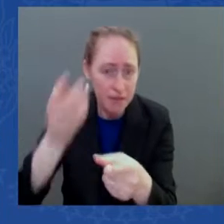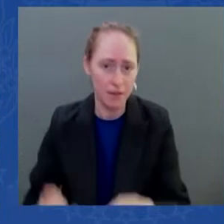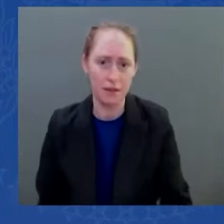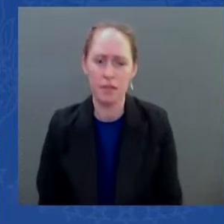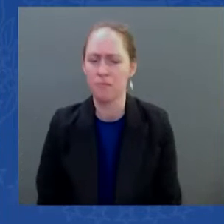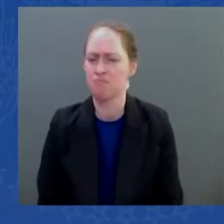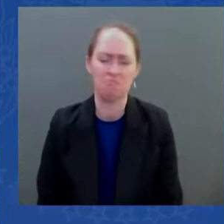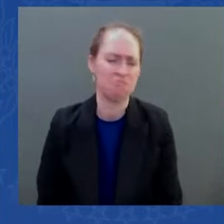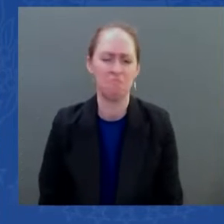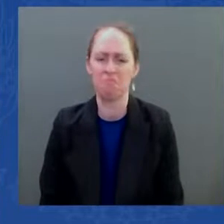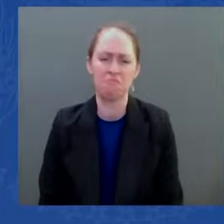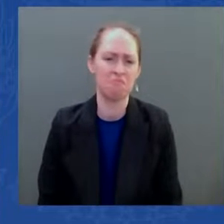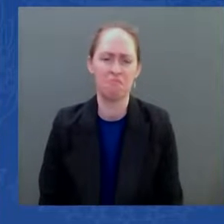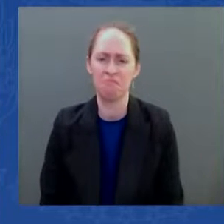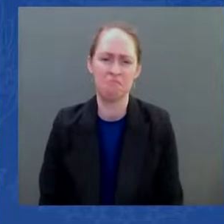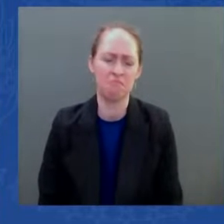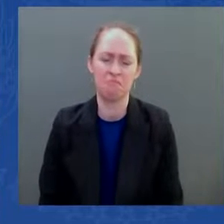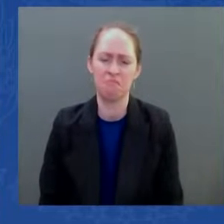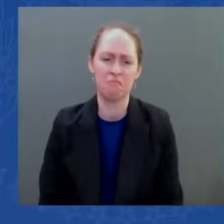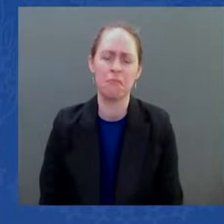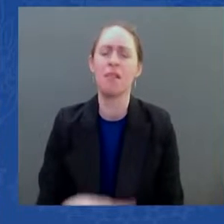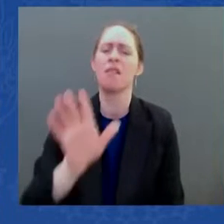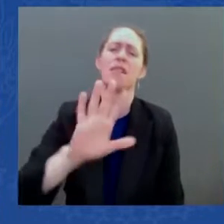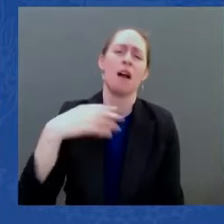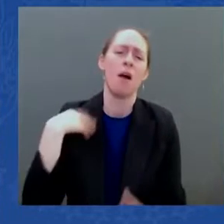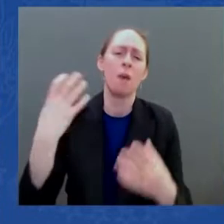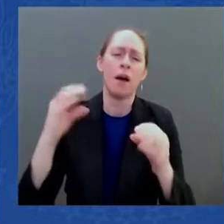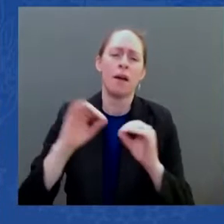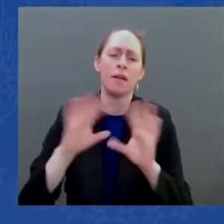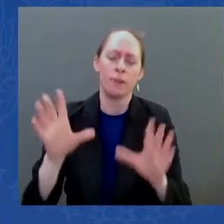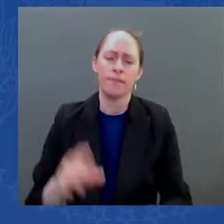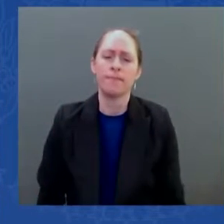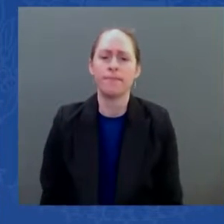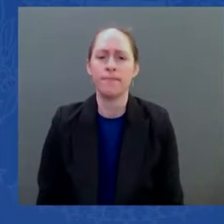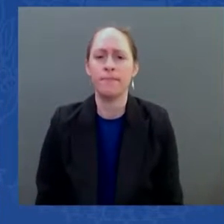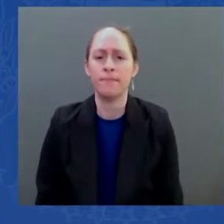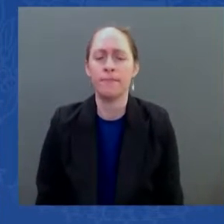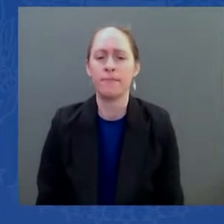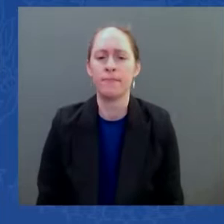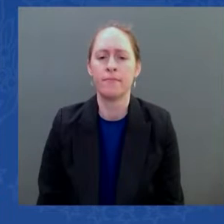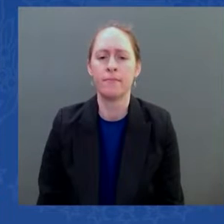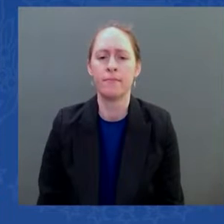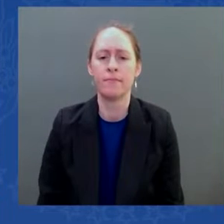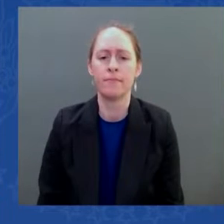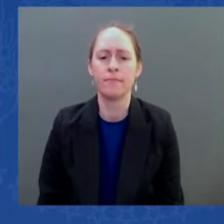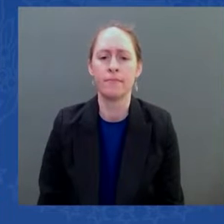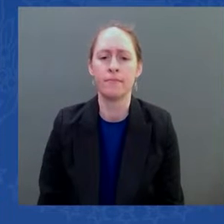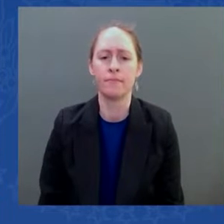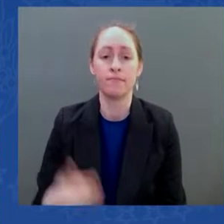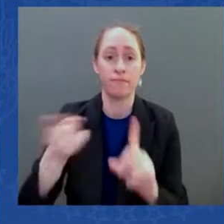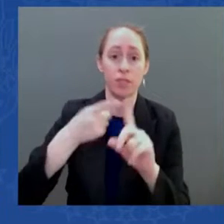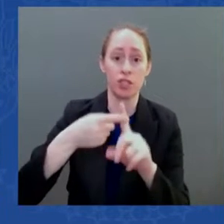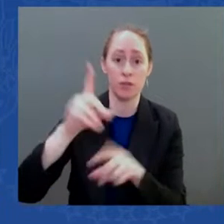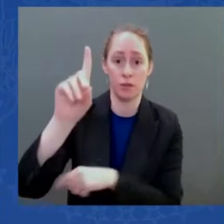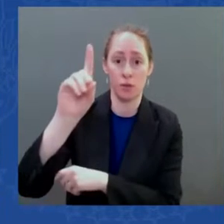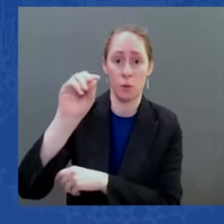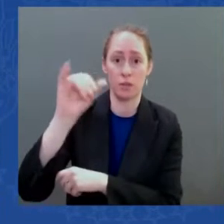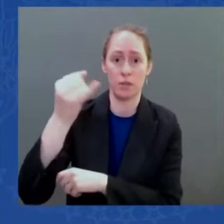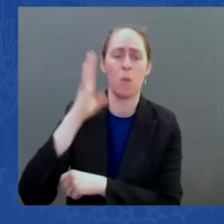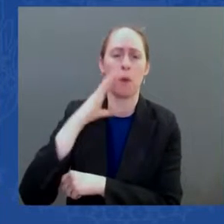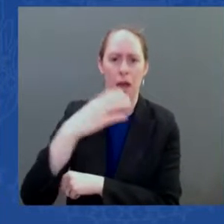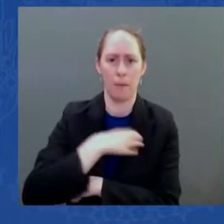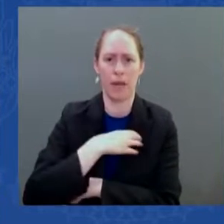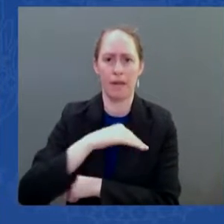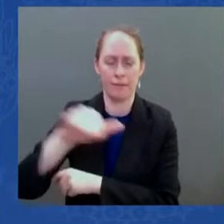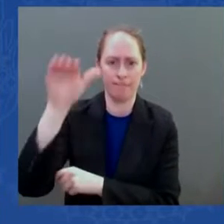my first of all, there's going to be an appeal by the Justice Department, because as a matter of principle, we want to be able to be in a position where, if in